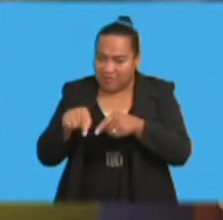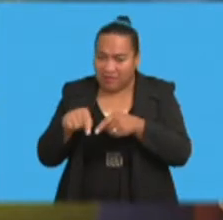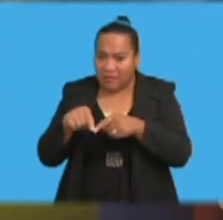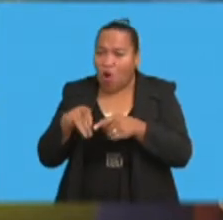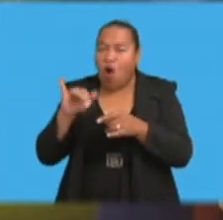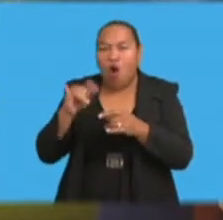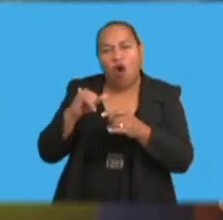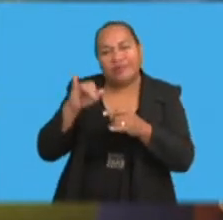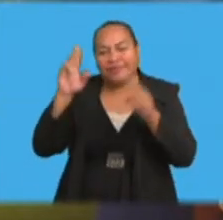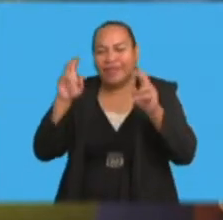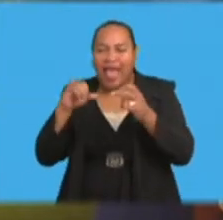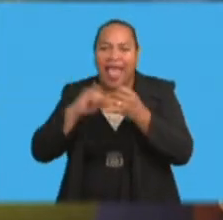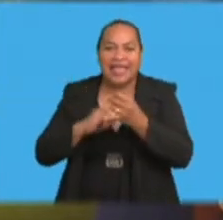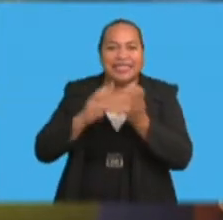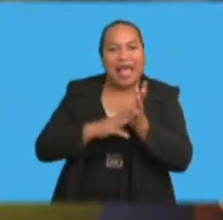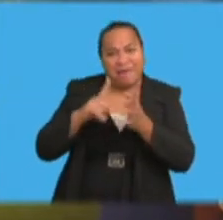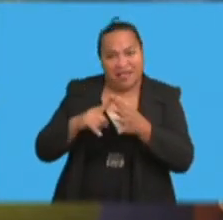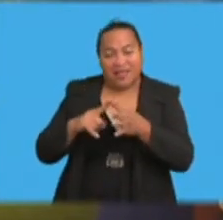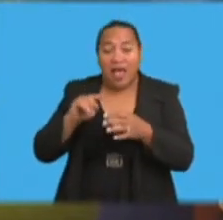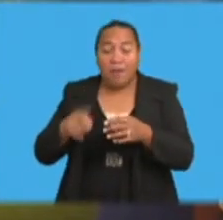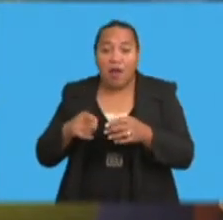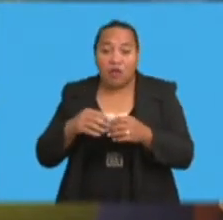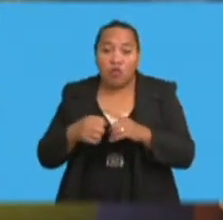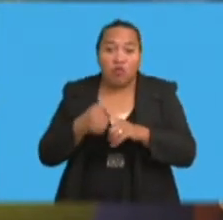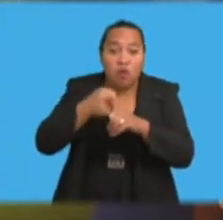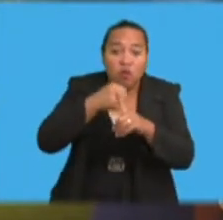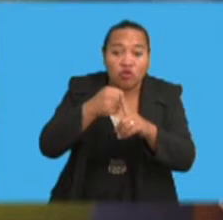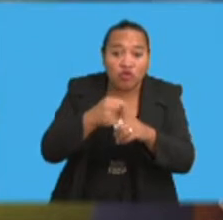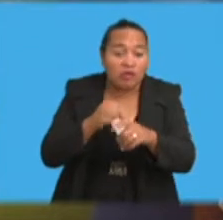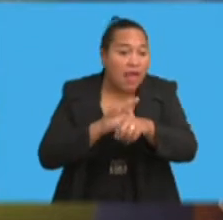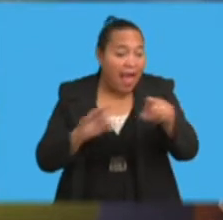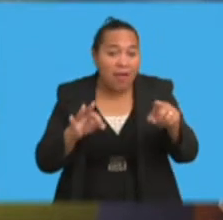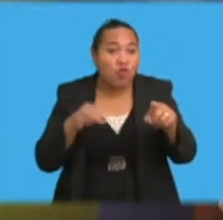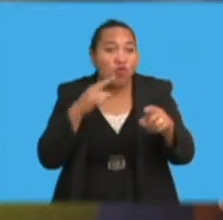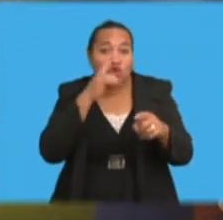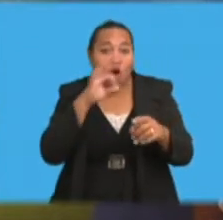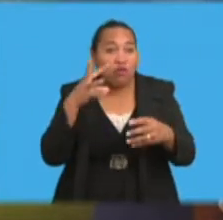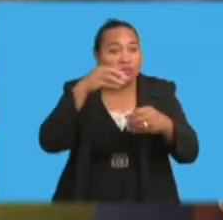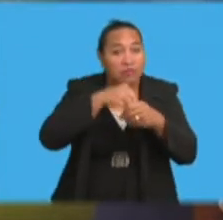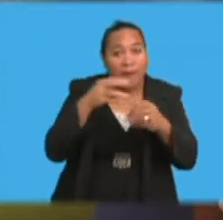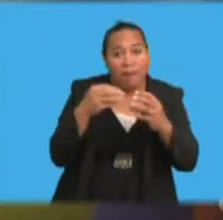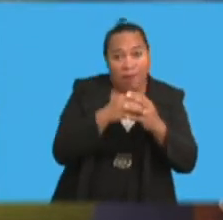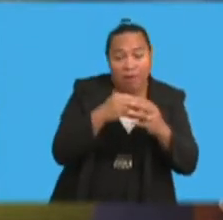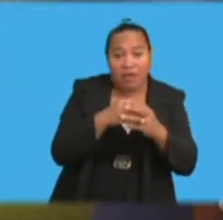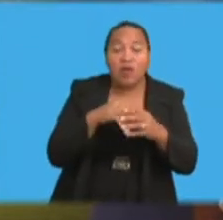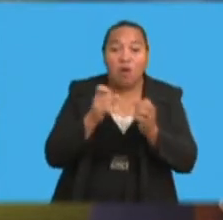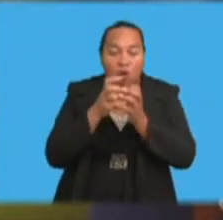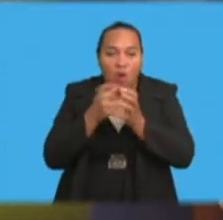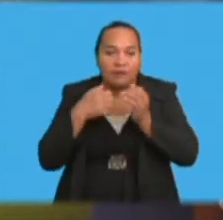or SMEs, promotion in reducing the unbanked population gap, more recent efforts have expanded to